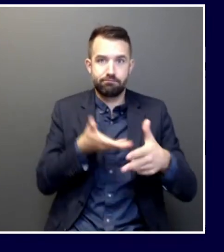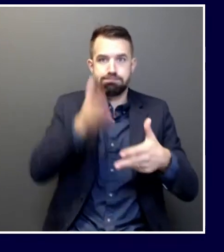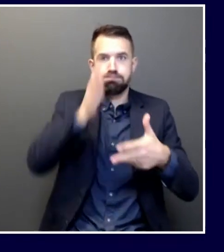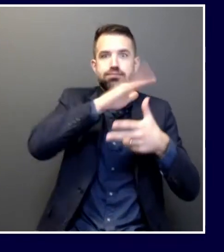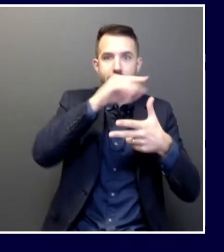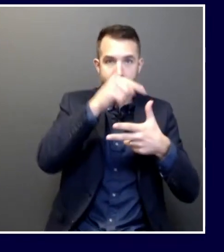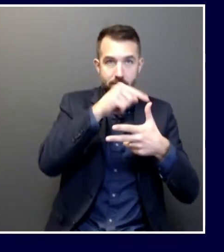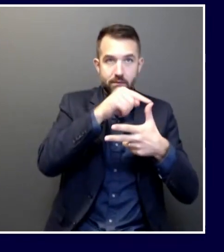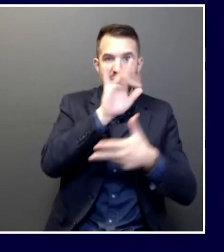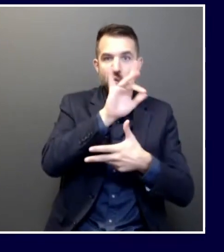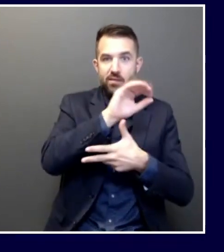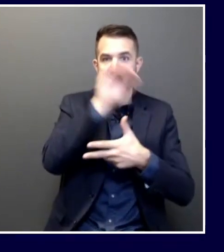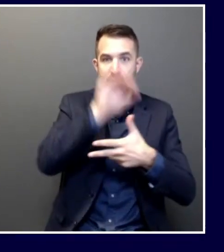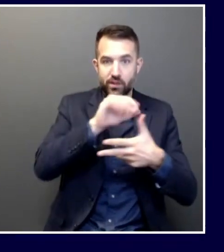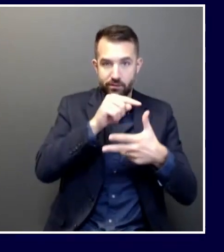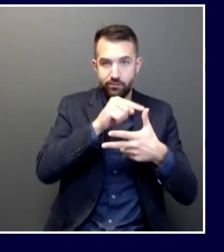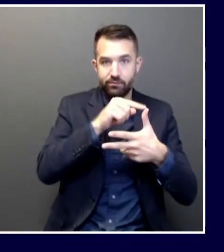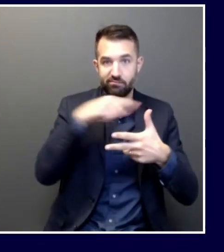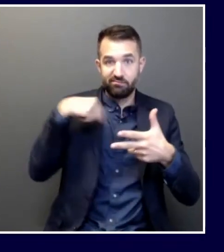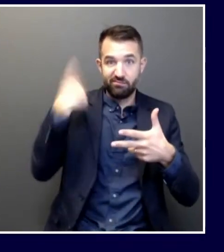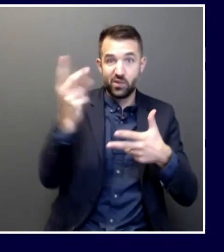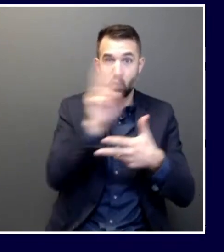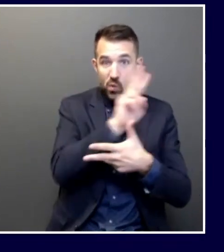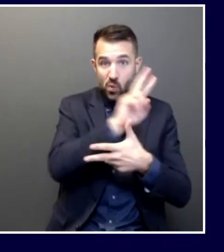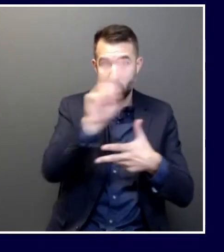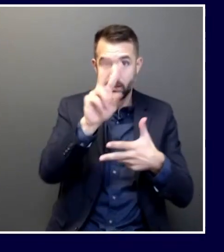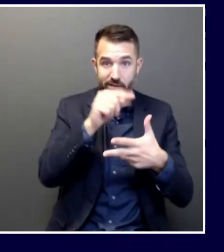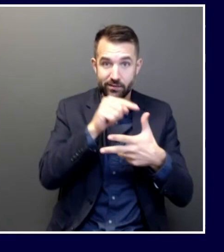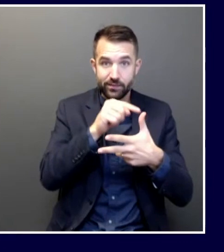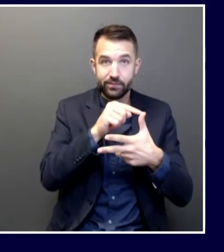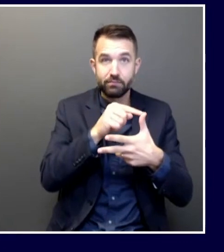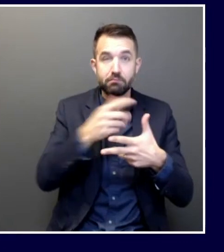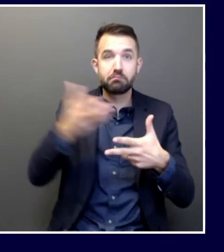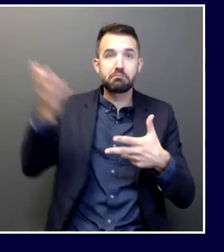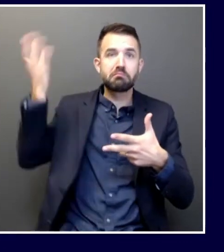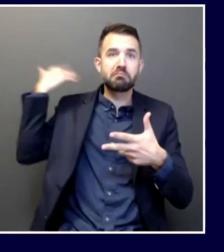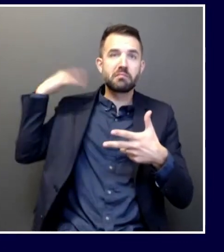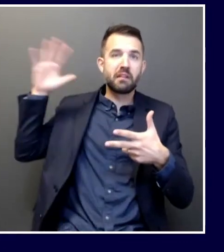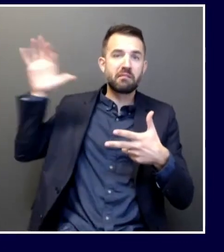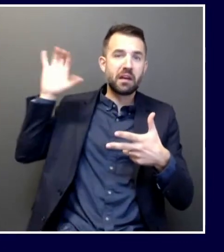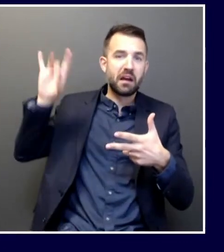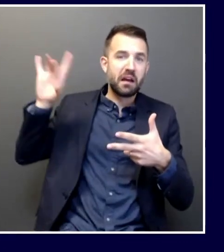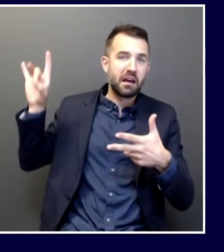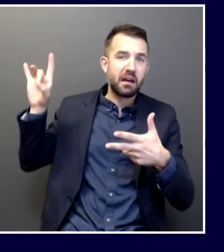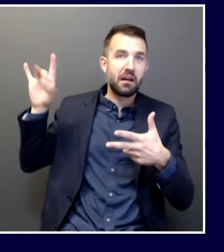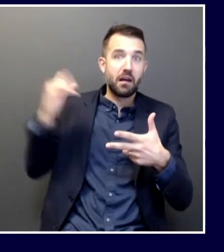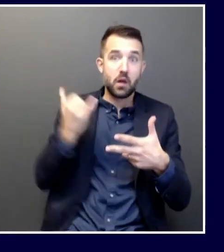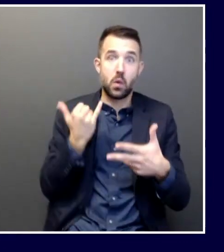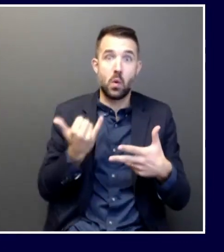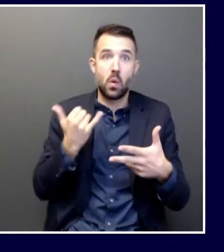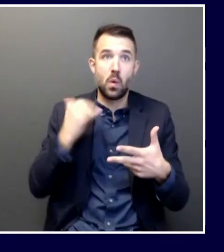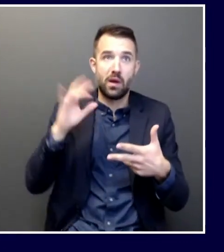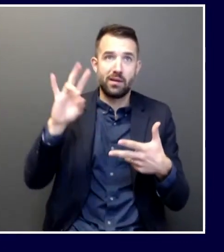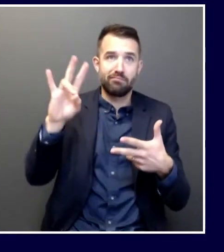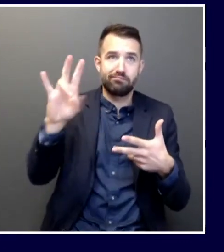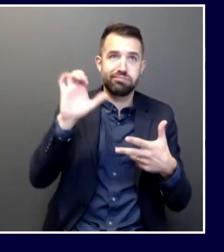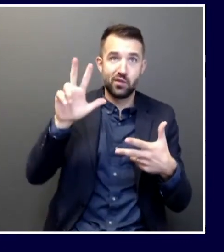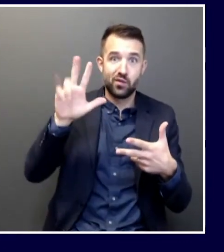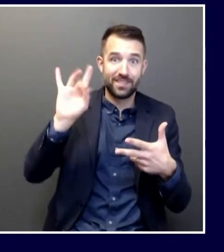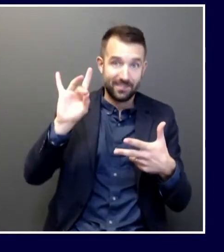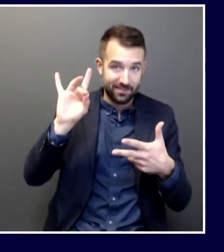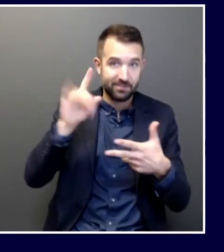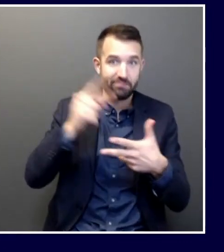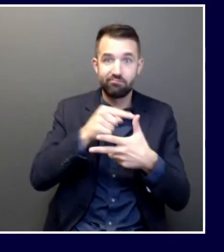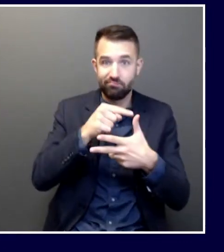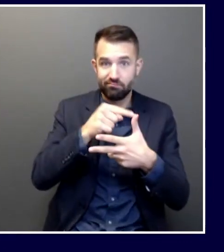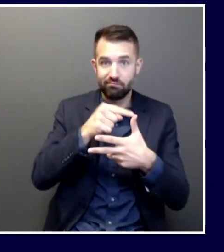the past 2 weeks, from about 588 to 738. Second doses or